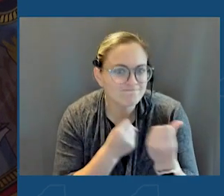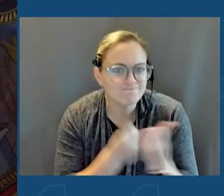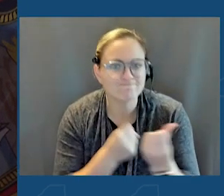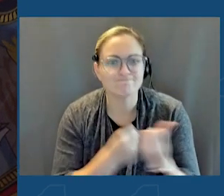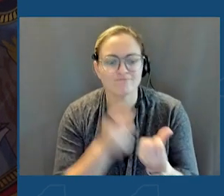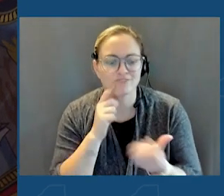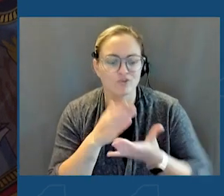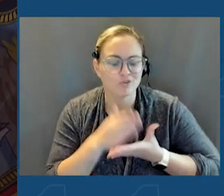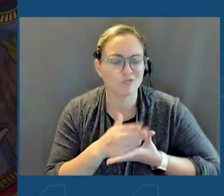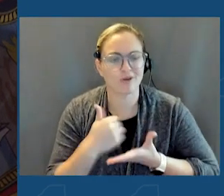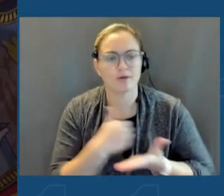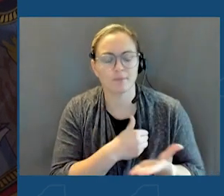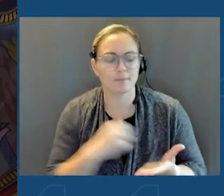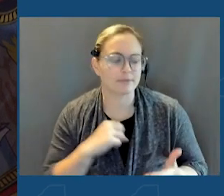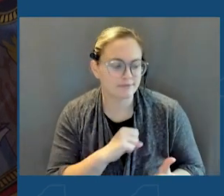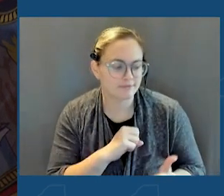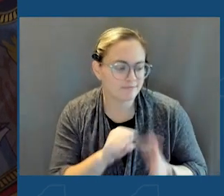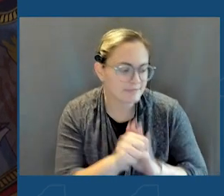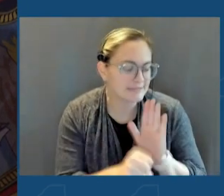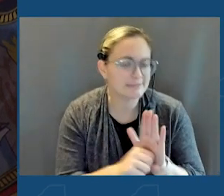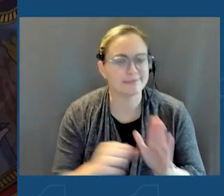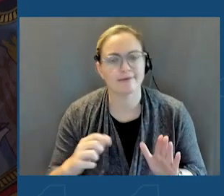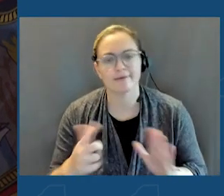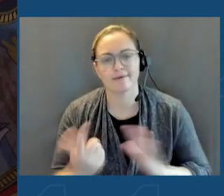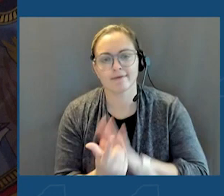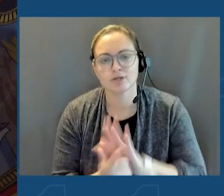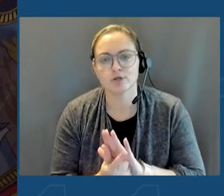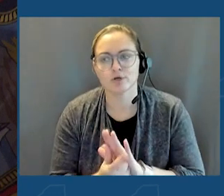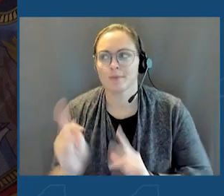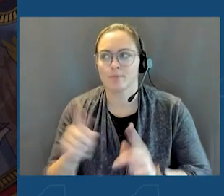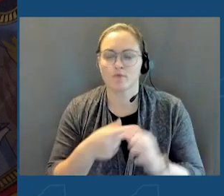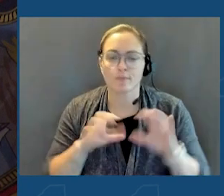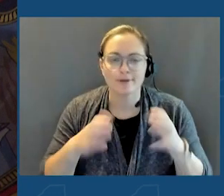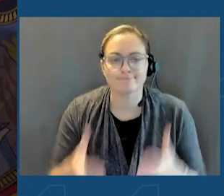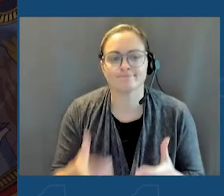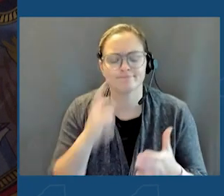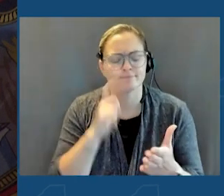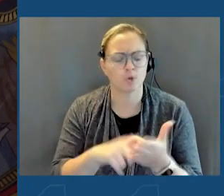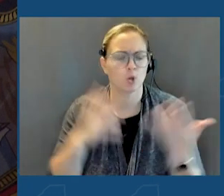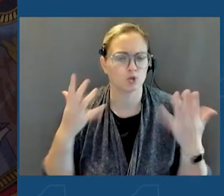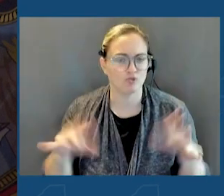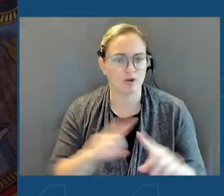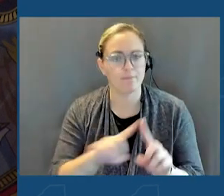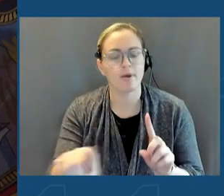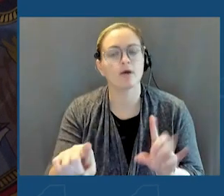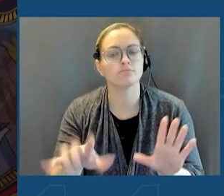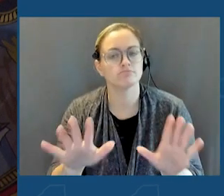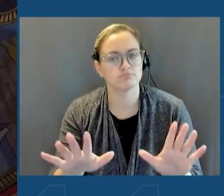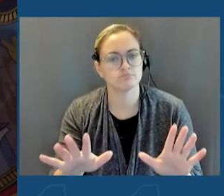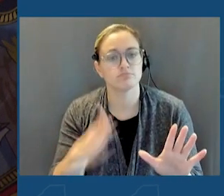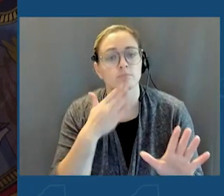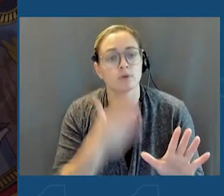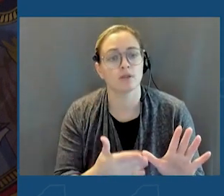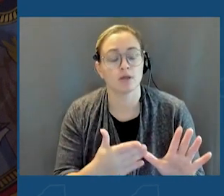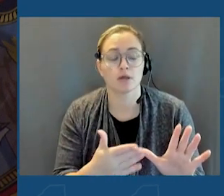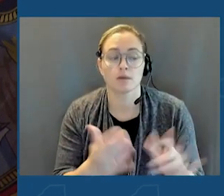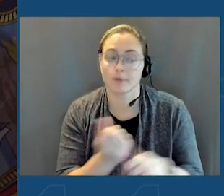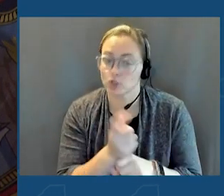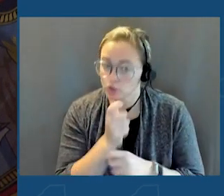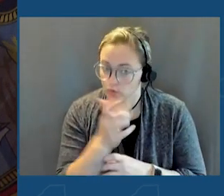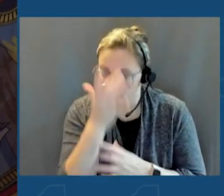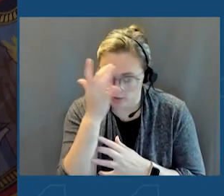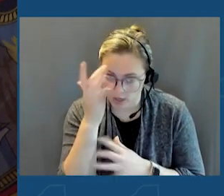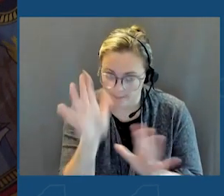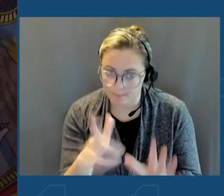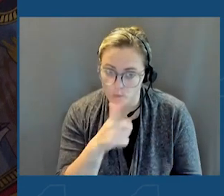state legislature, members of my cabinet. I thank them. I know they are acknowledged. And I want to make sure we never forget